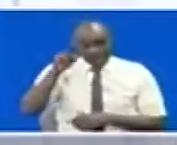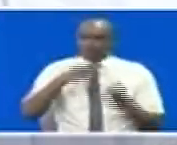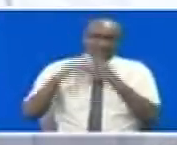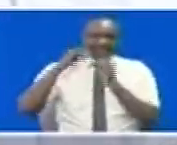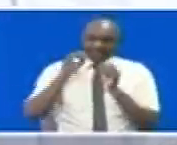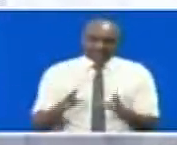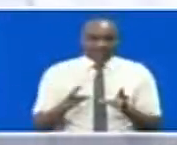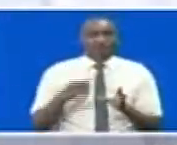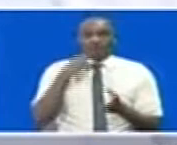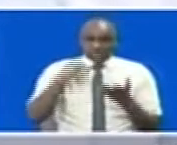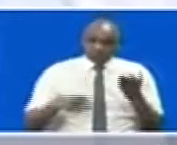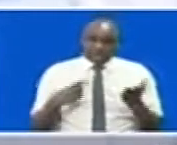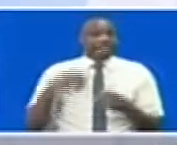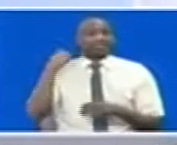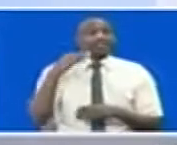We commit no crime.